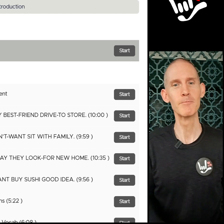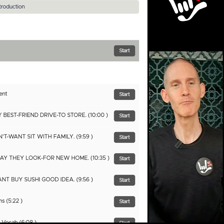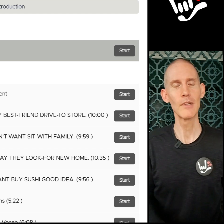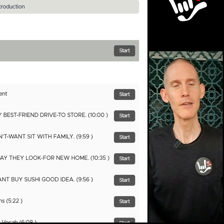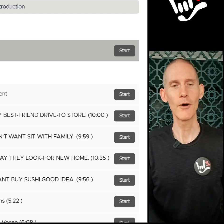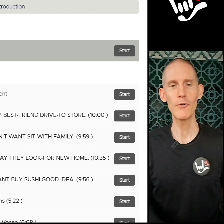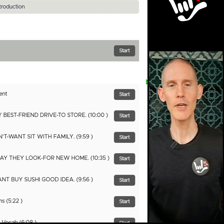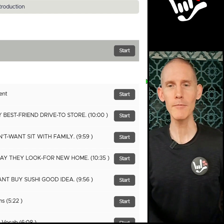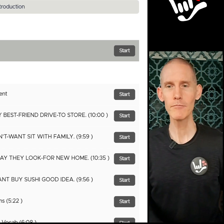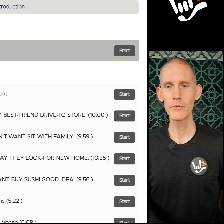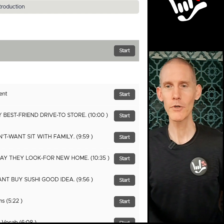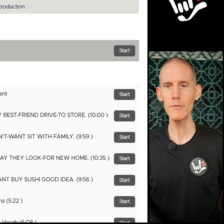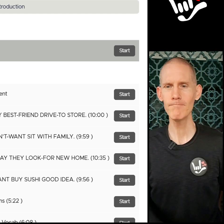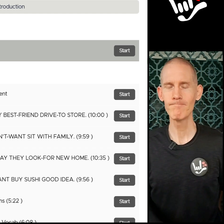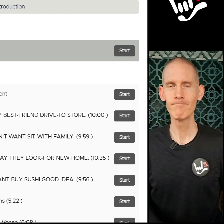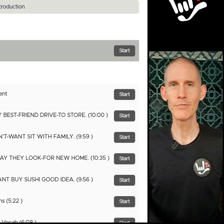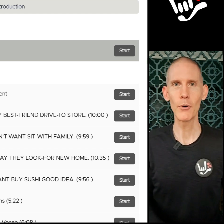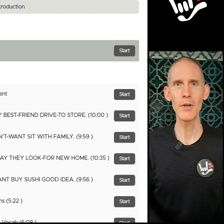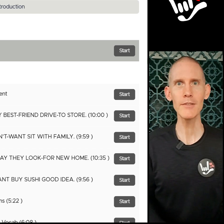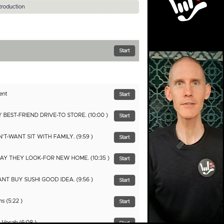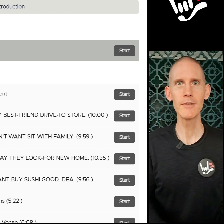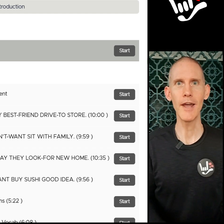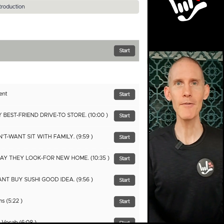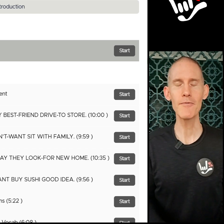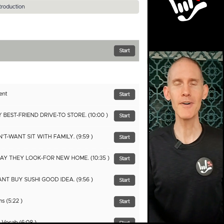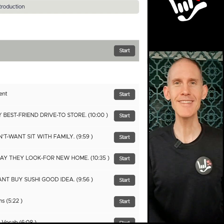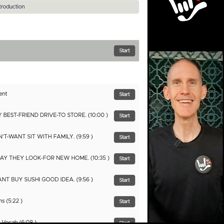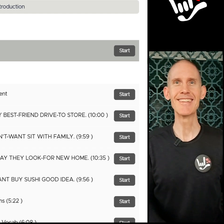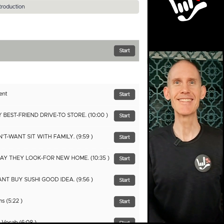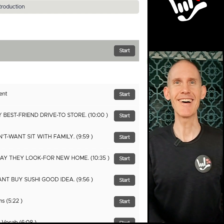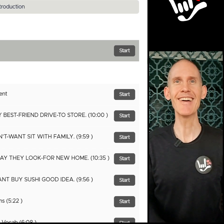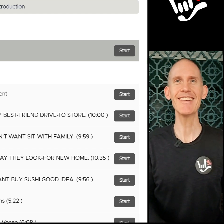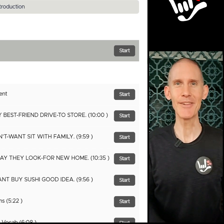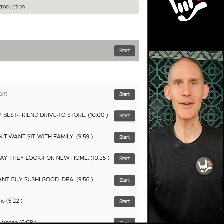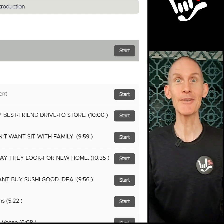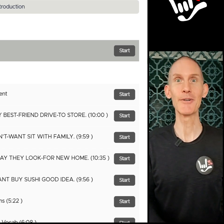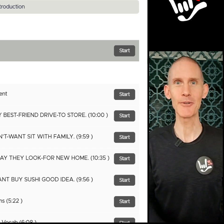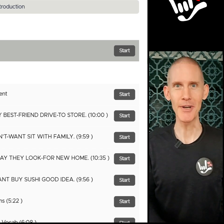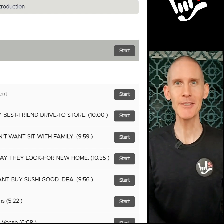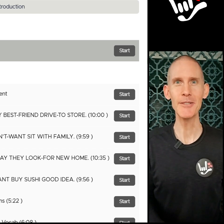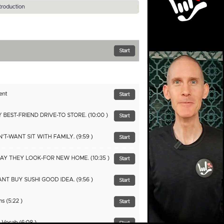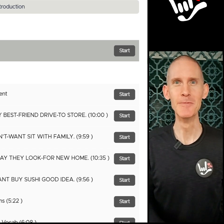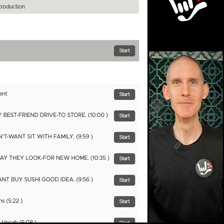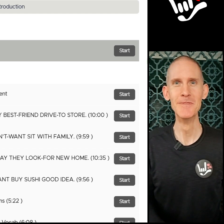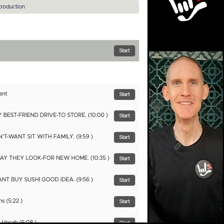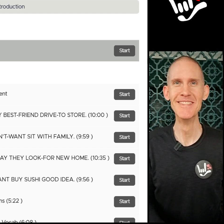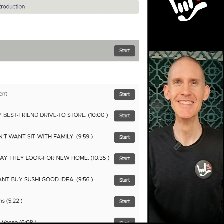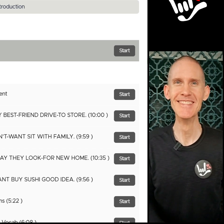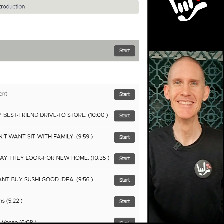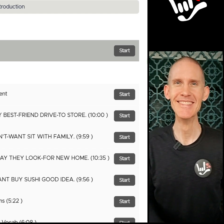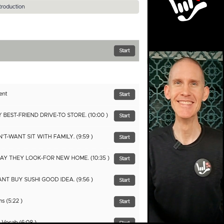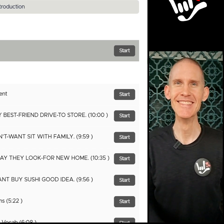ASL. Okay, so go nuts, have fun, sign like crazy.